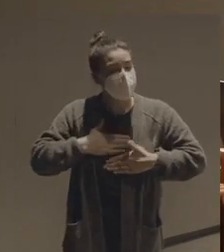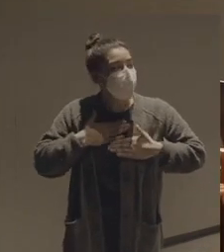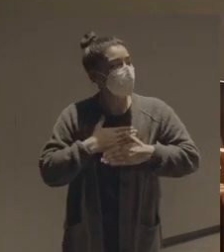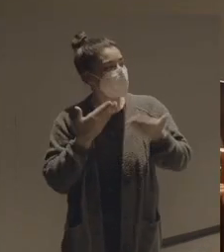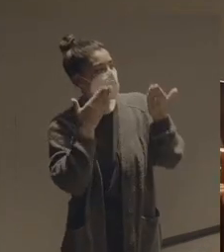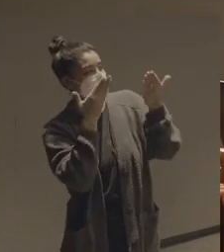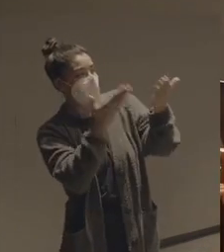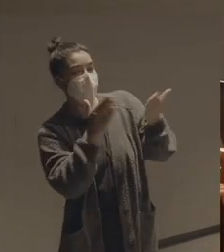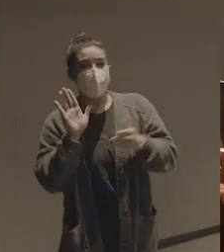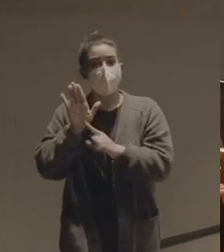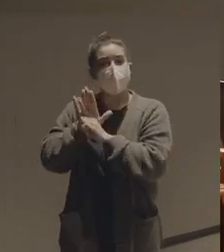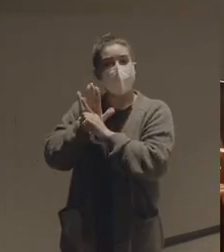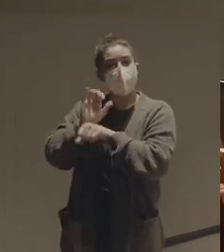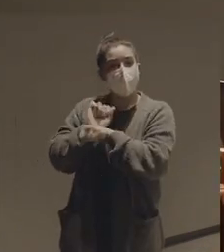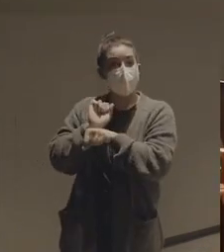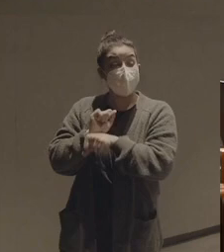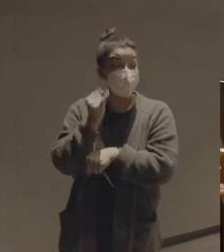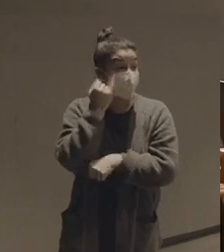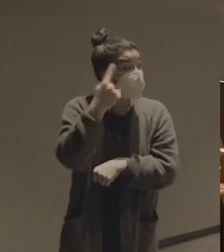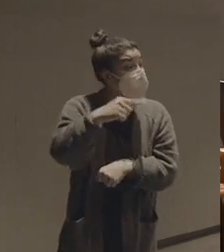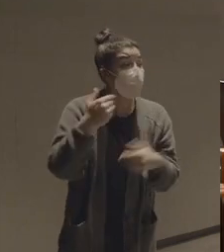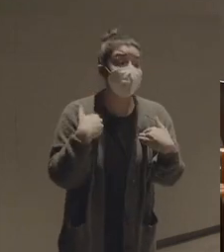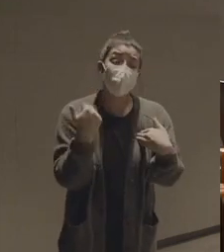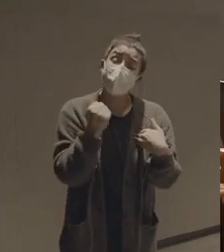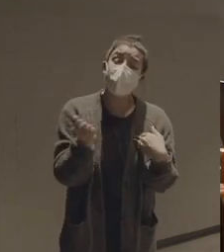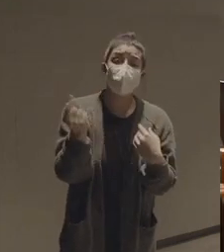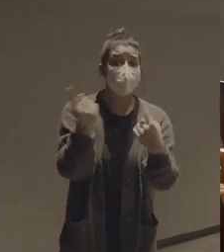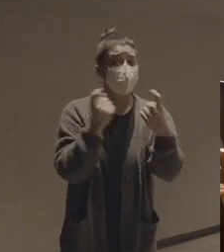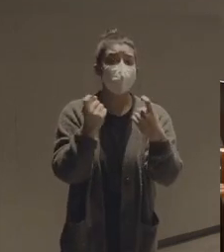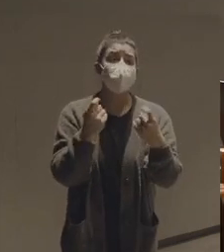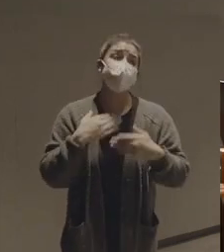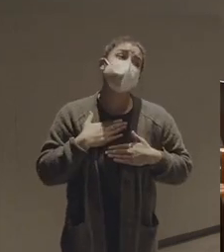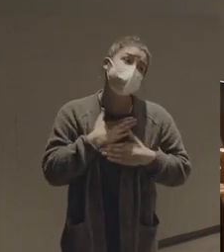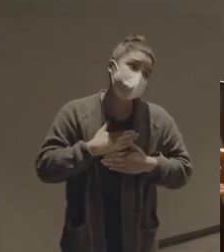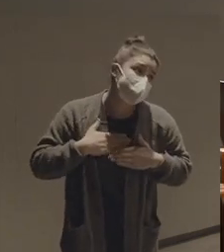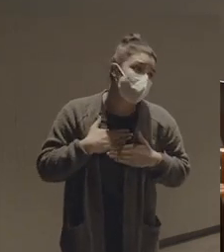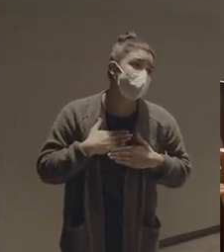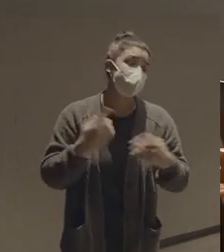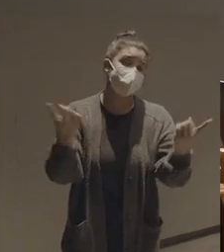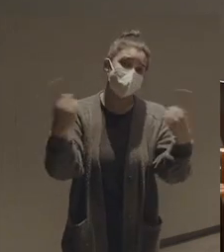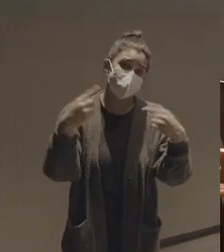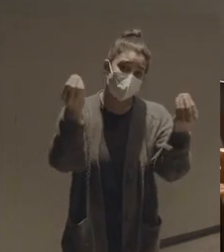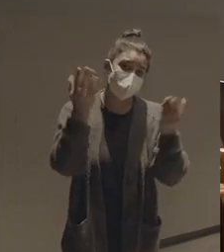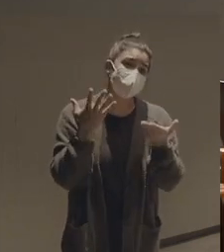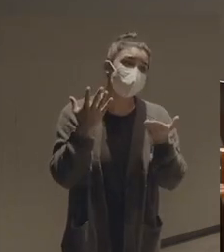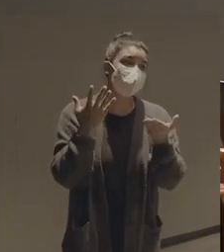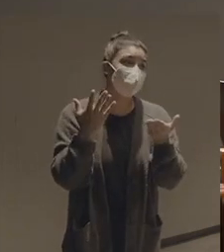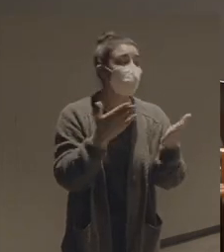feel free to ask. And I want to thank you for being here.